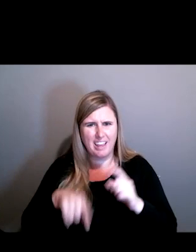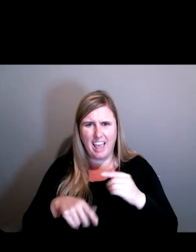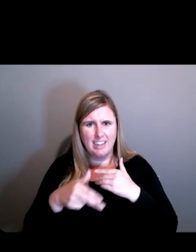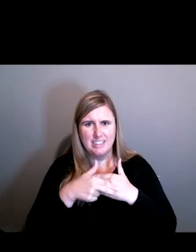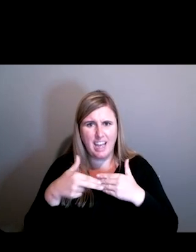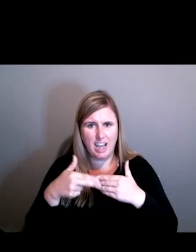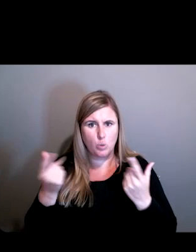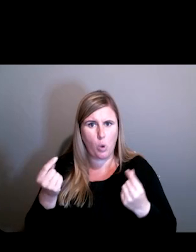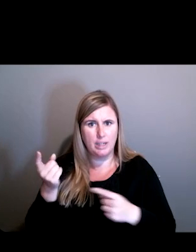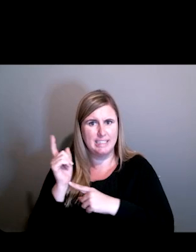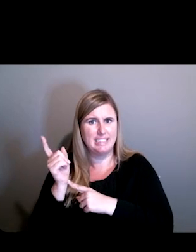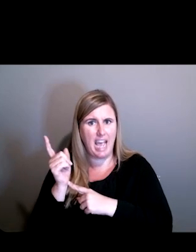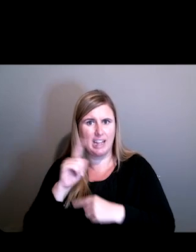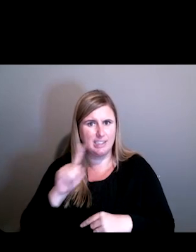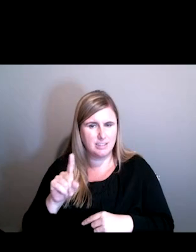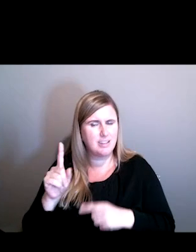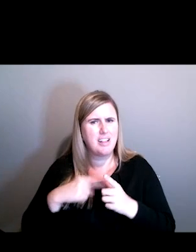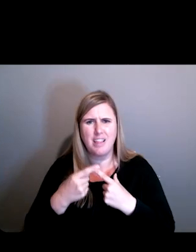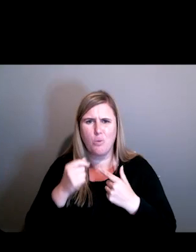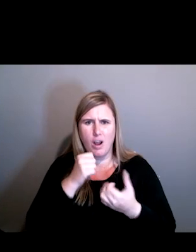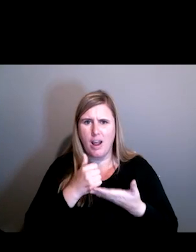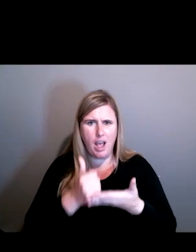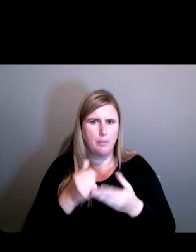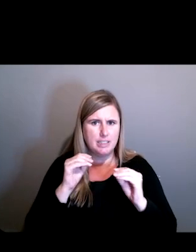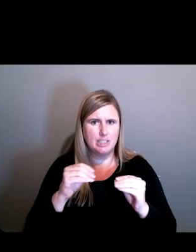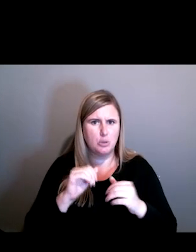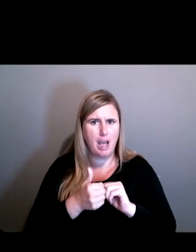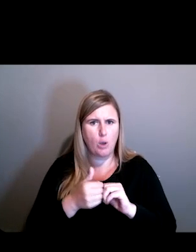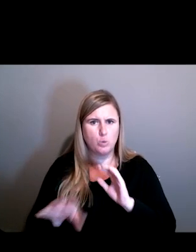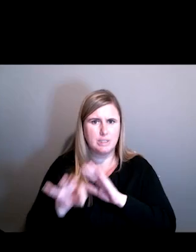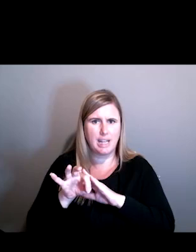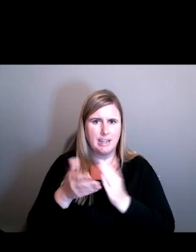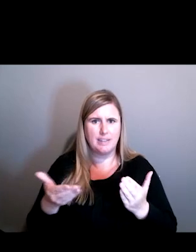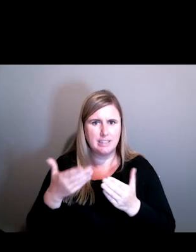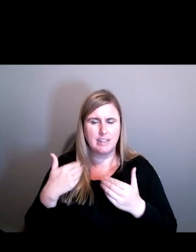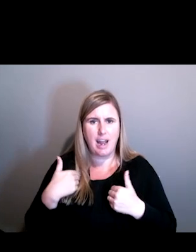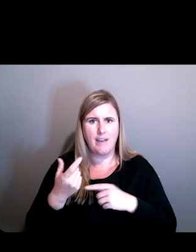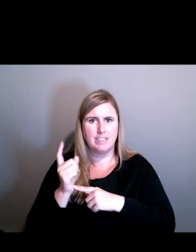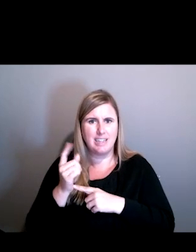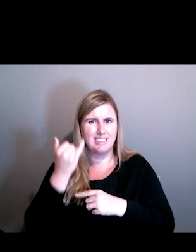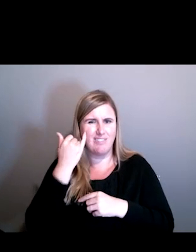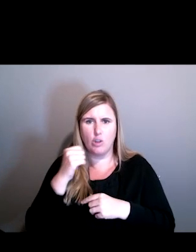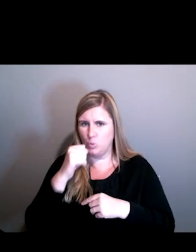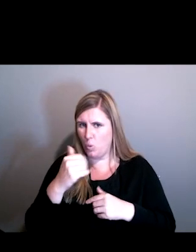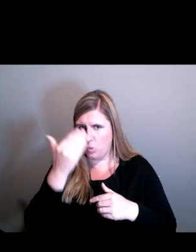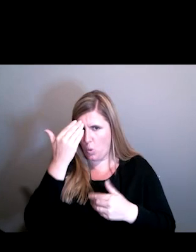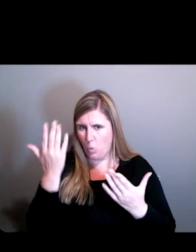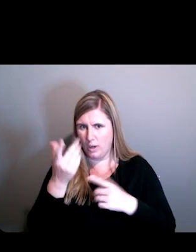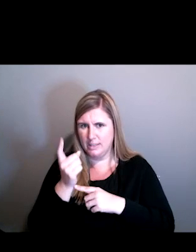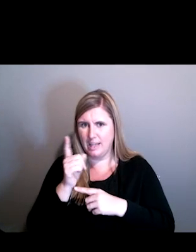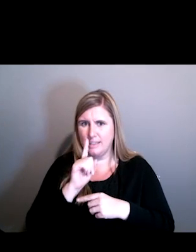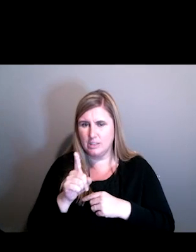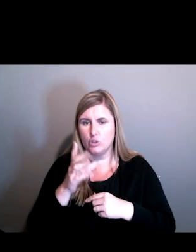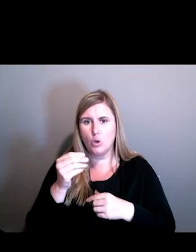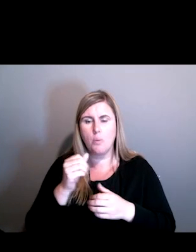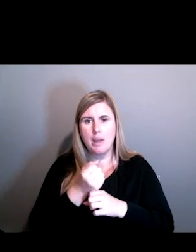can't tact what a tail is, then we're not helping them by teaching them how to select things that have tails if they don't really know